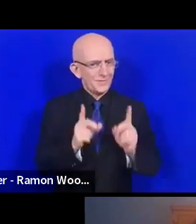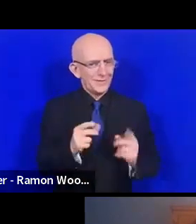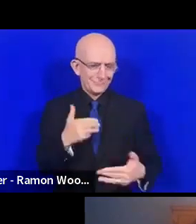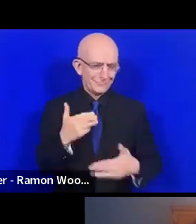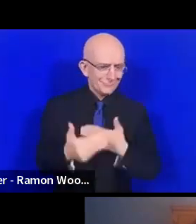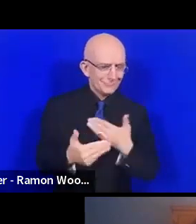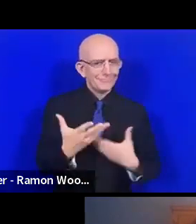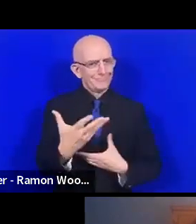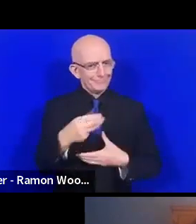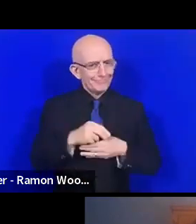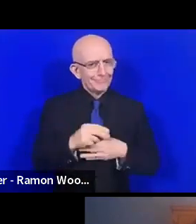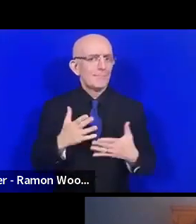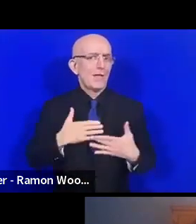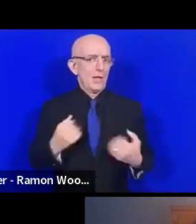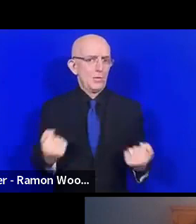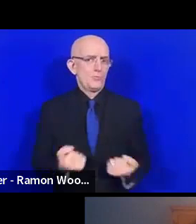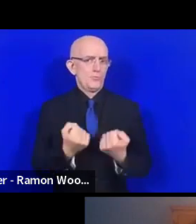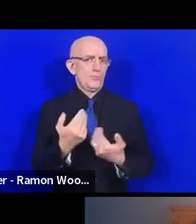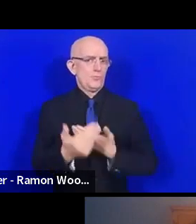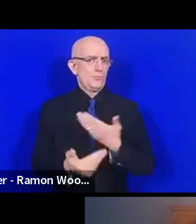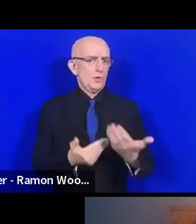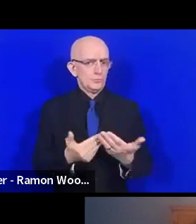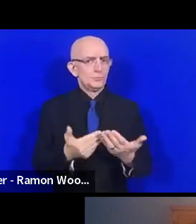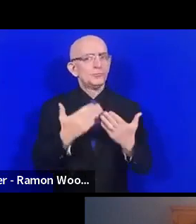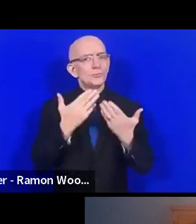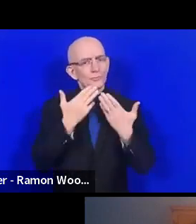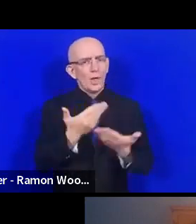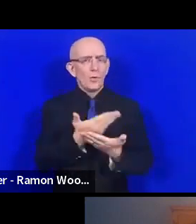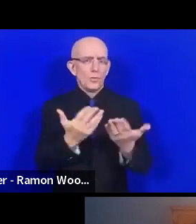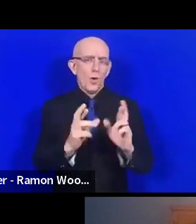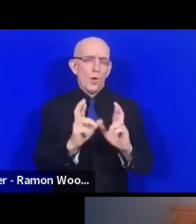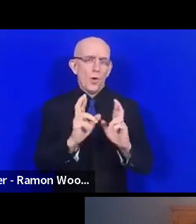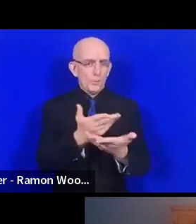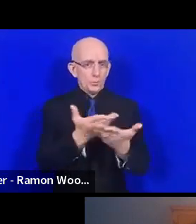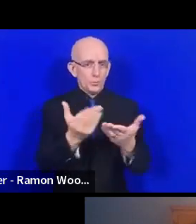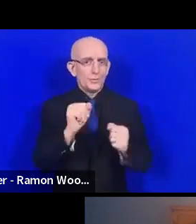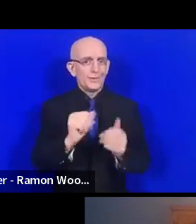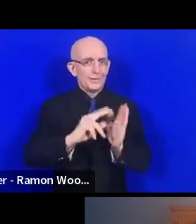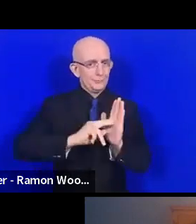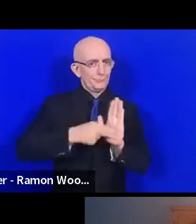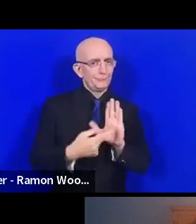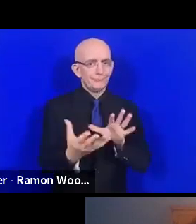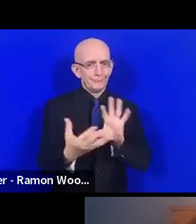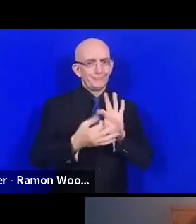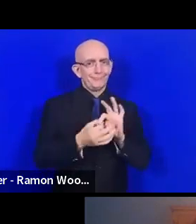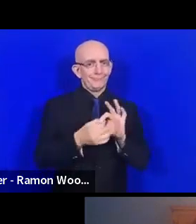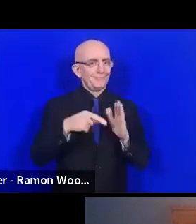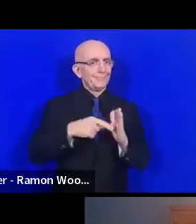all so much for being with us today. We hope to see you again soon. Bye, everyone.